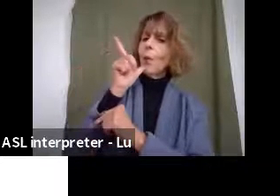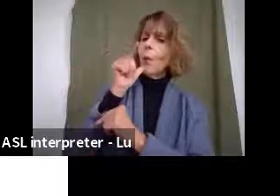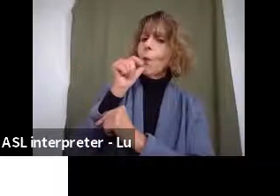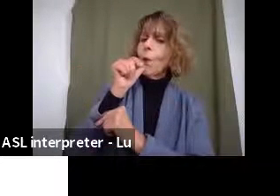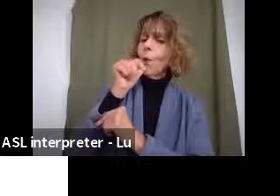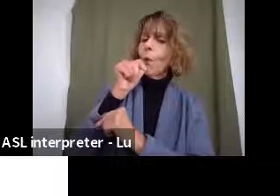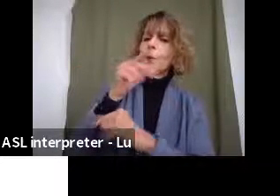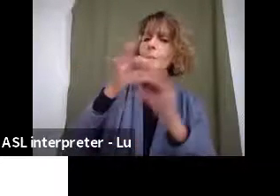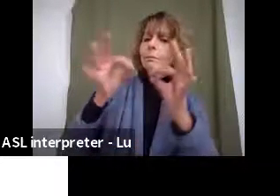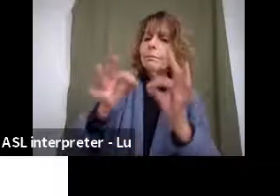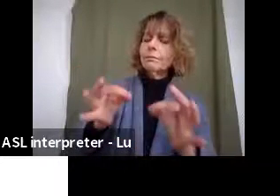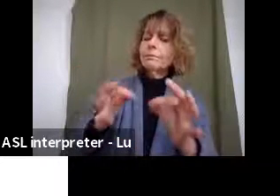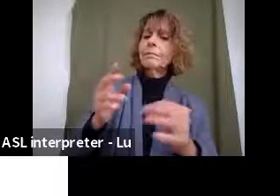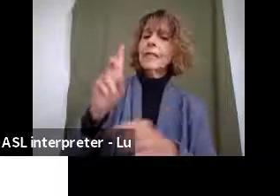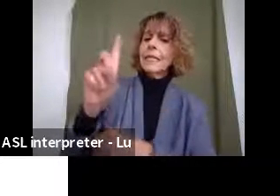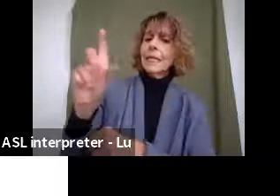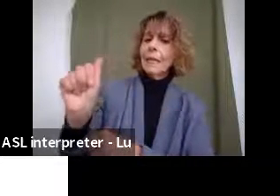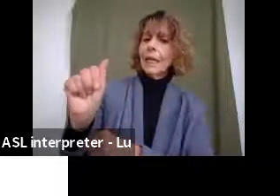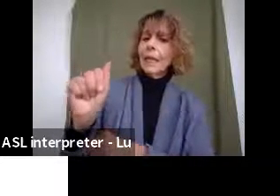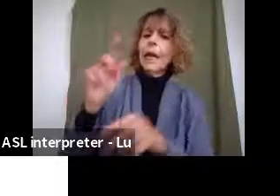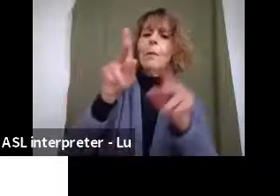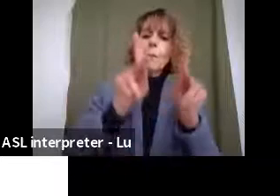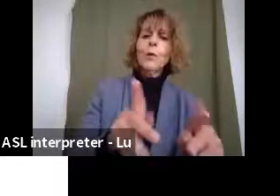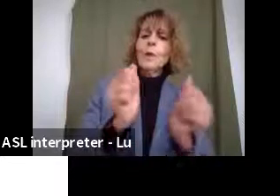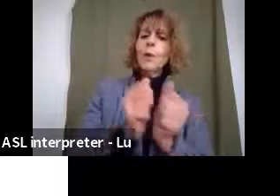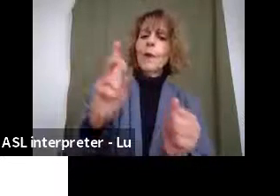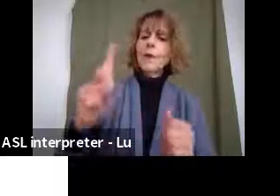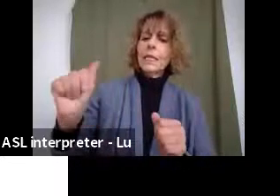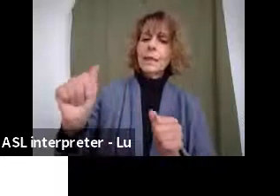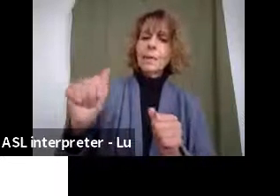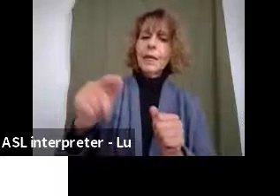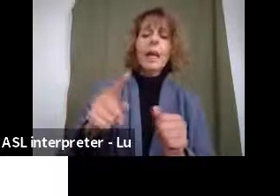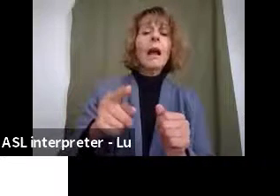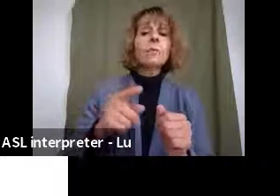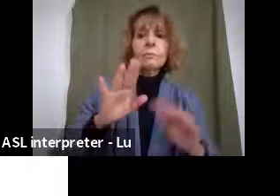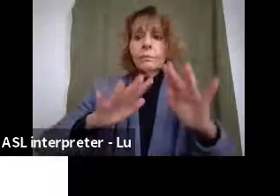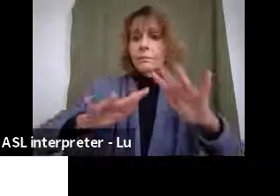uh, and they have a variety of disabilities from mobility to